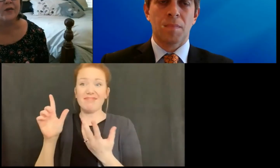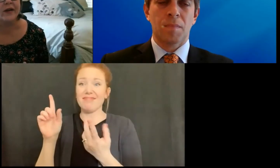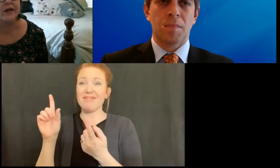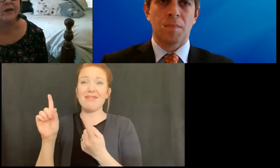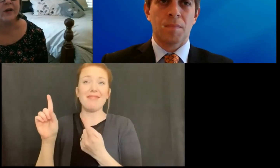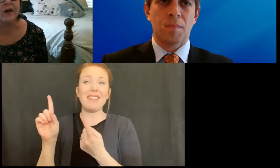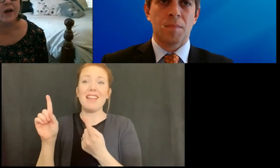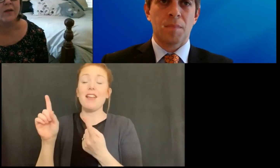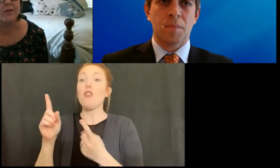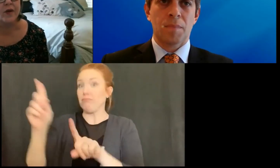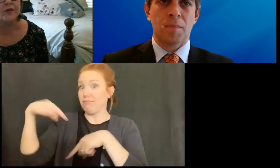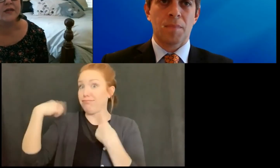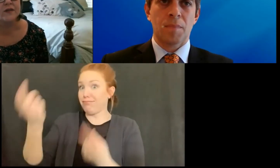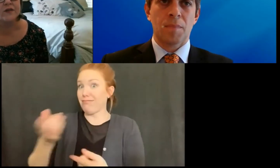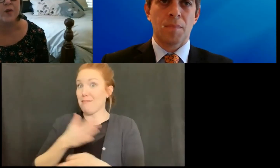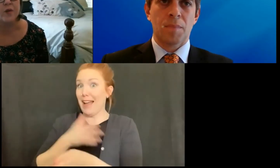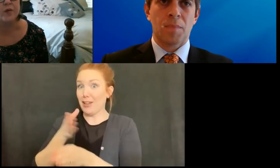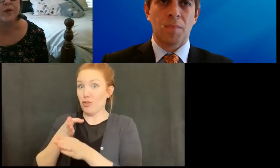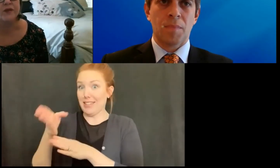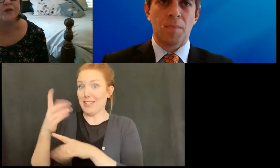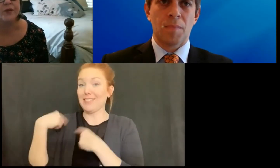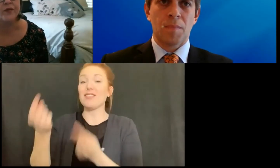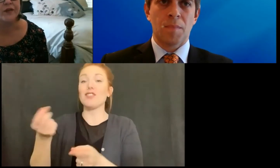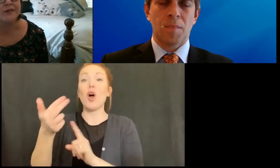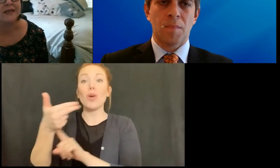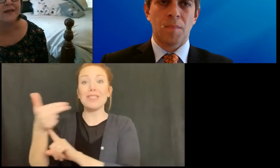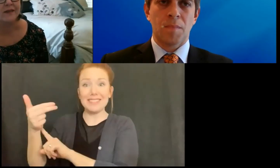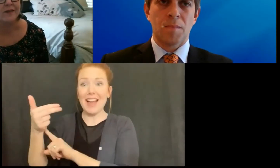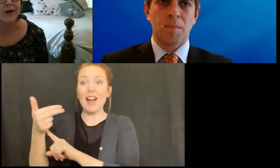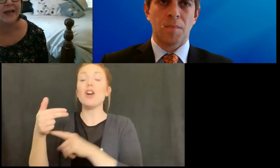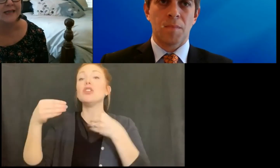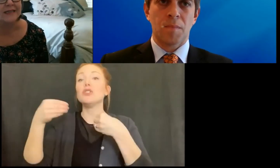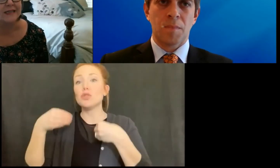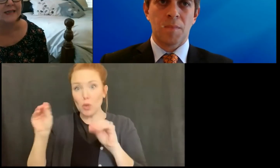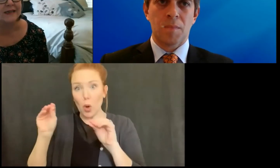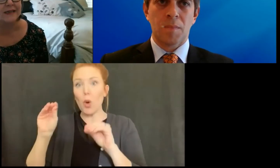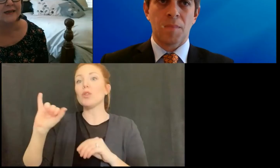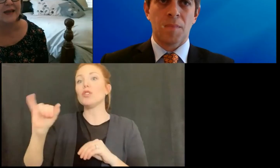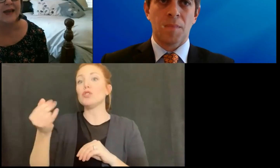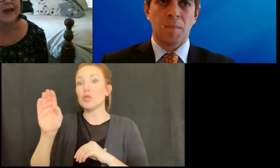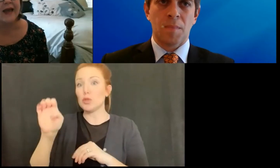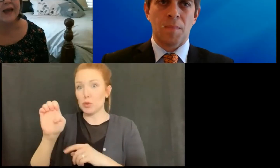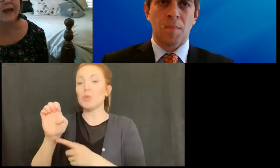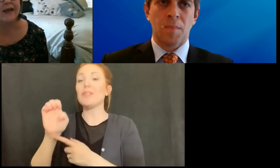my career. The hotel sold June 15th of 2018.